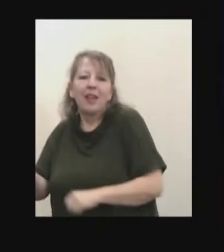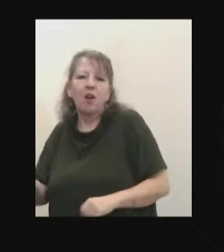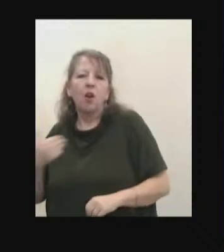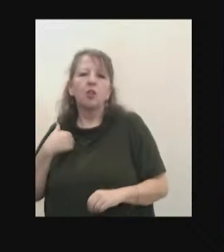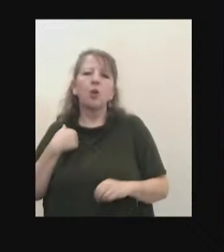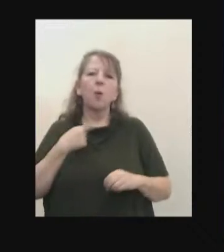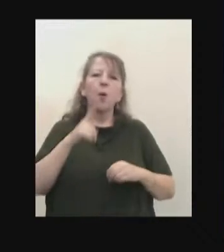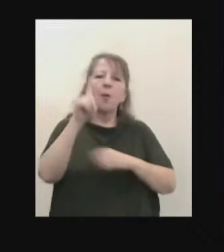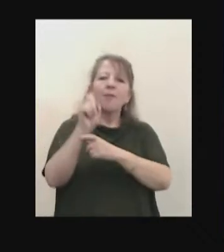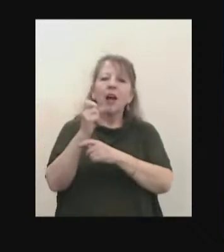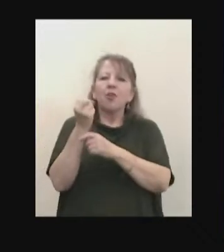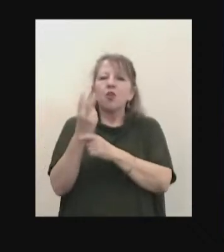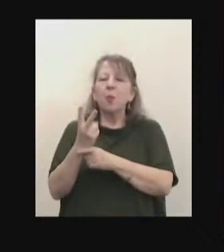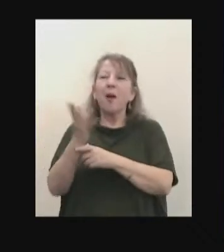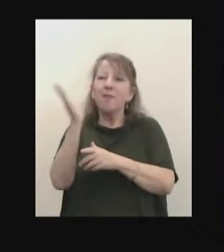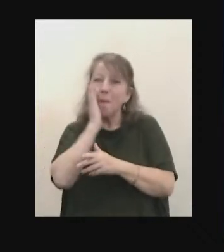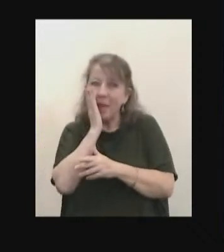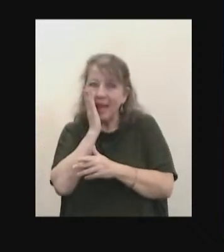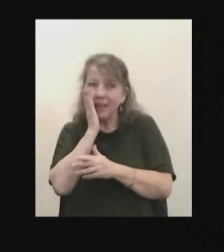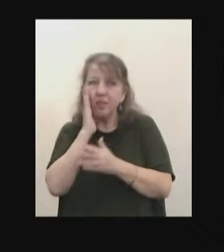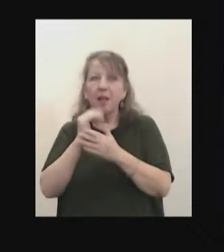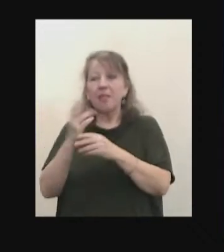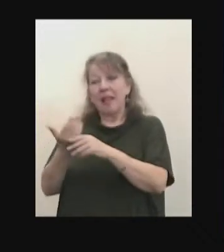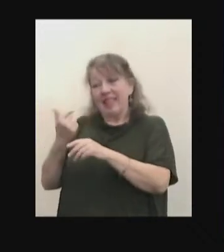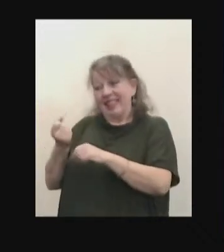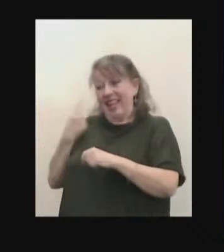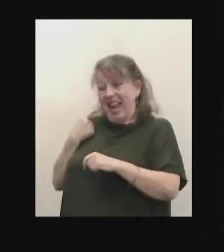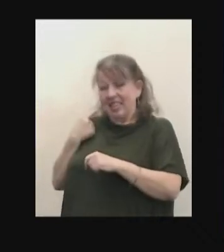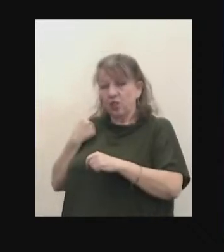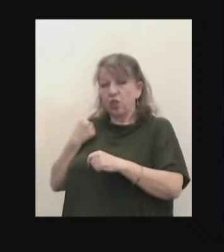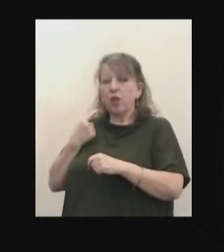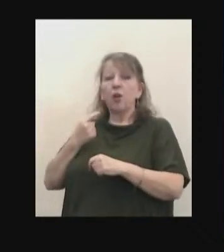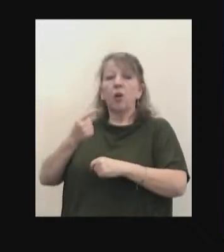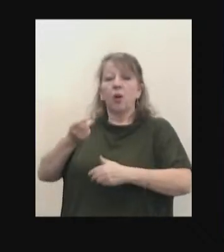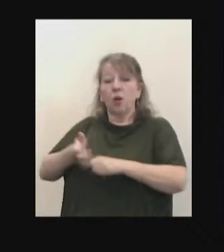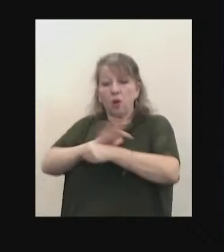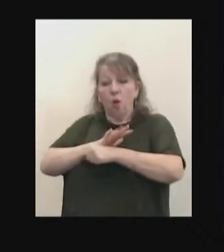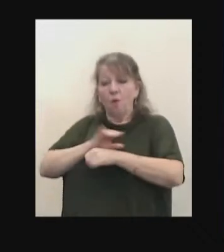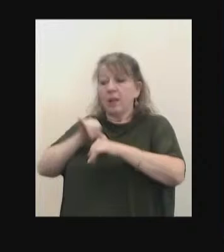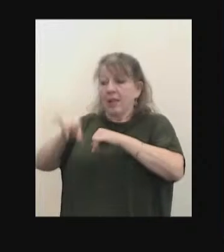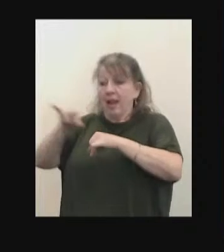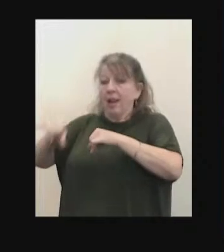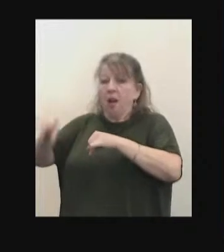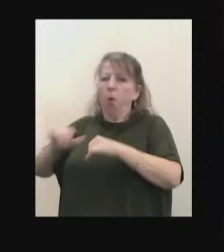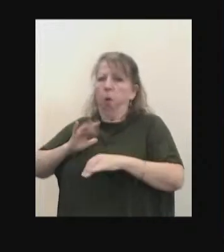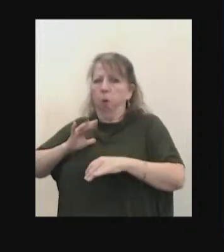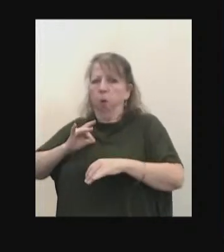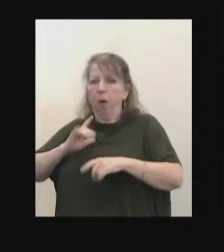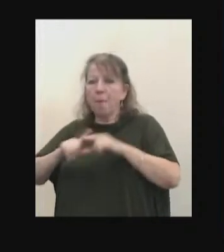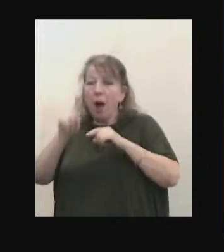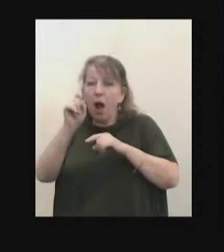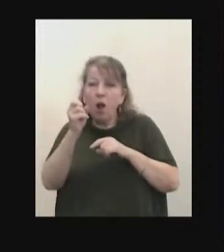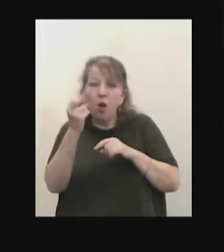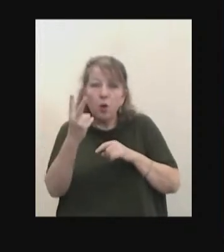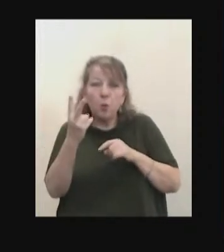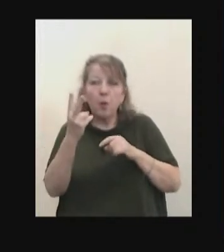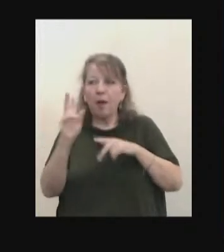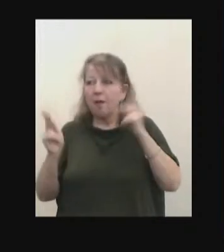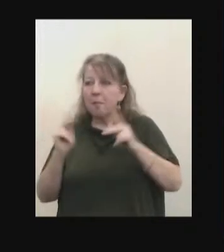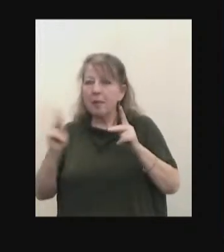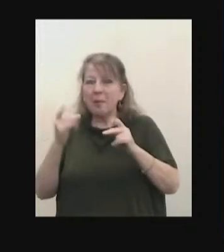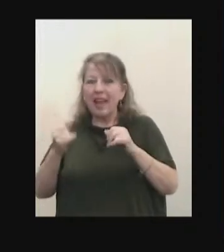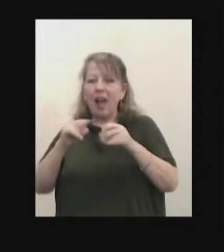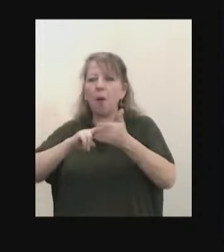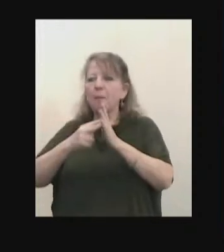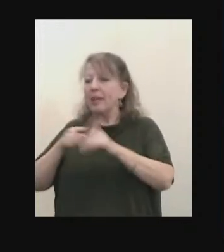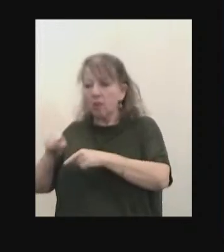112 beds, which were strictly for COVID patients last year, which now has to be spread out among the rest of the hospitals.